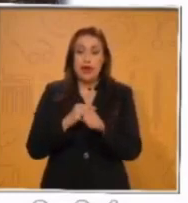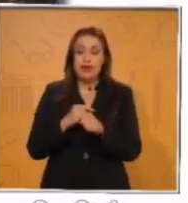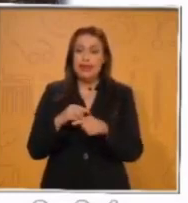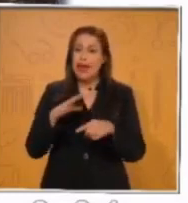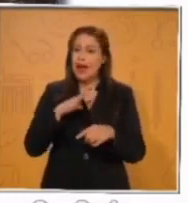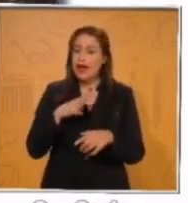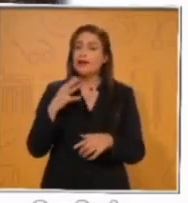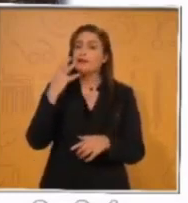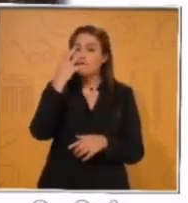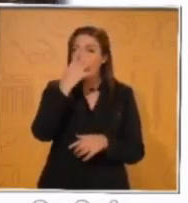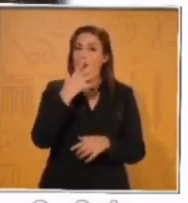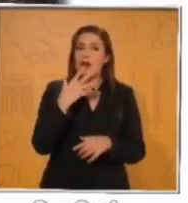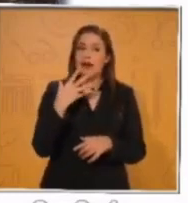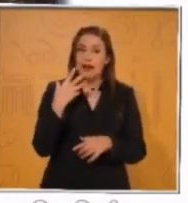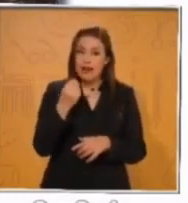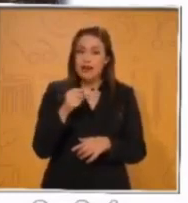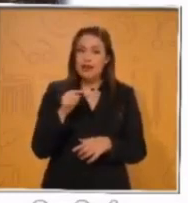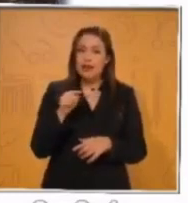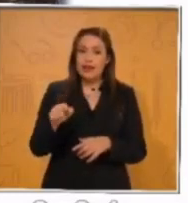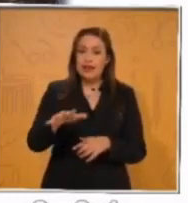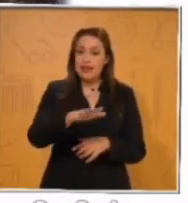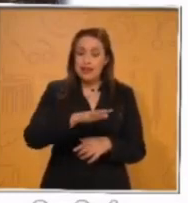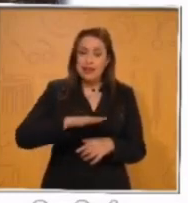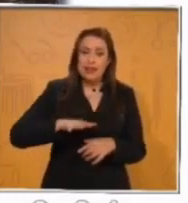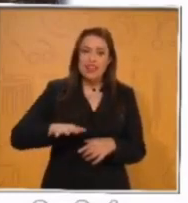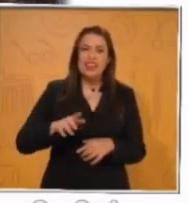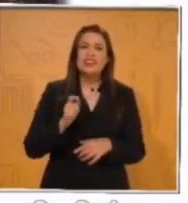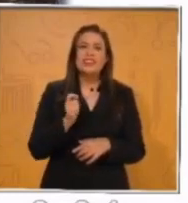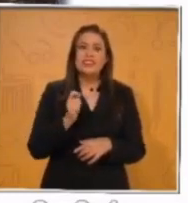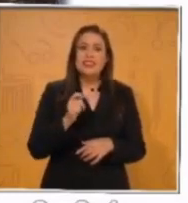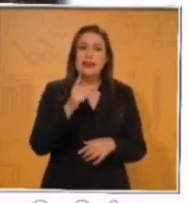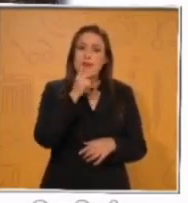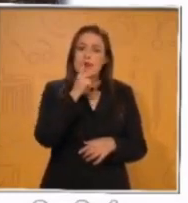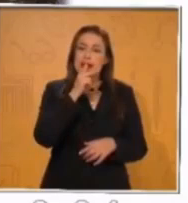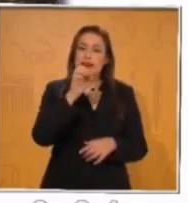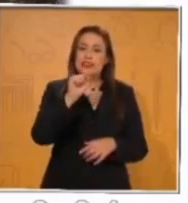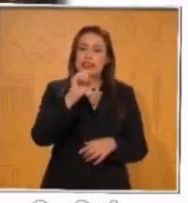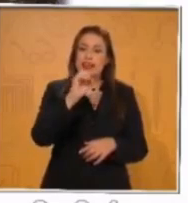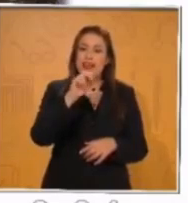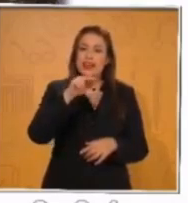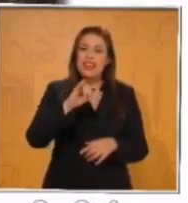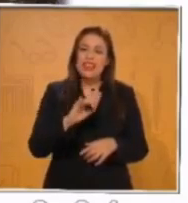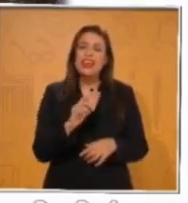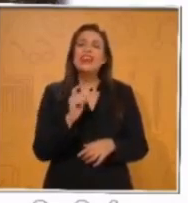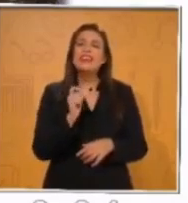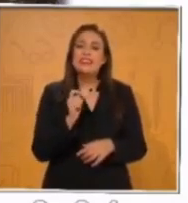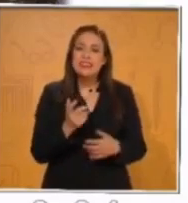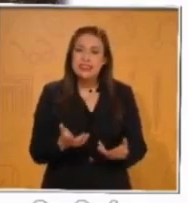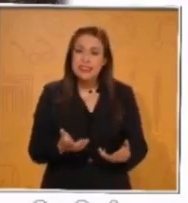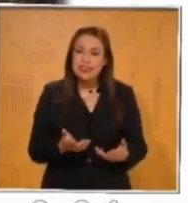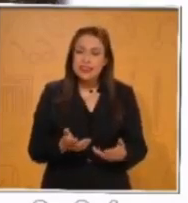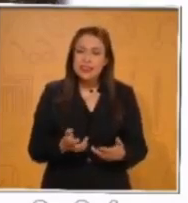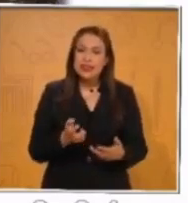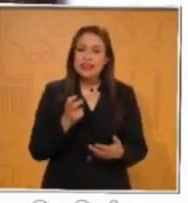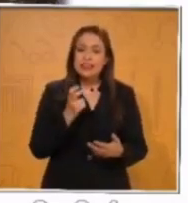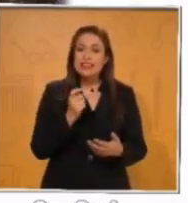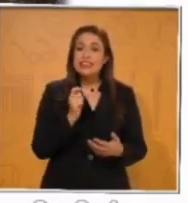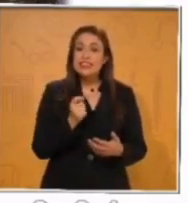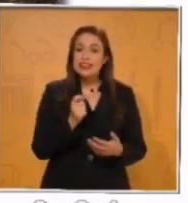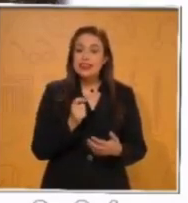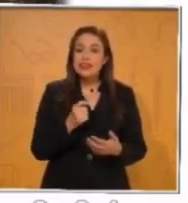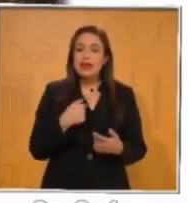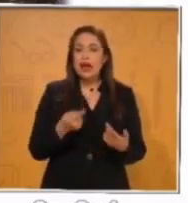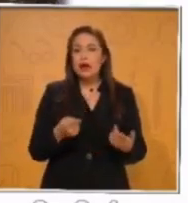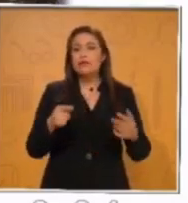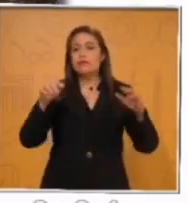beautiful sunny day. Remember what is sunny? Sunny means the weather